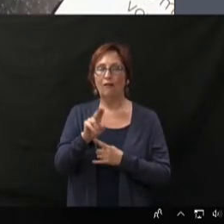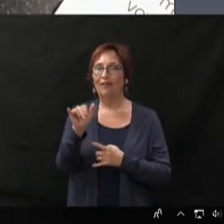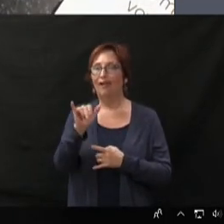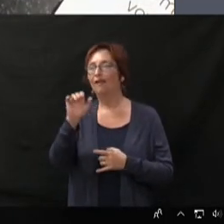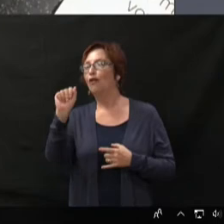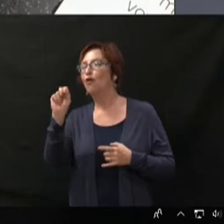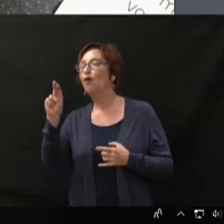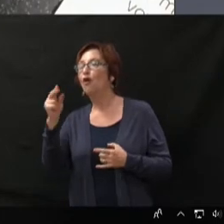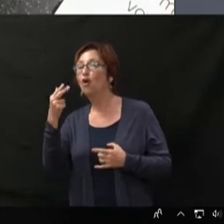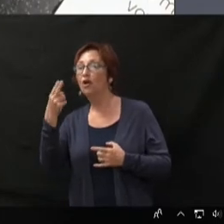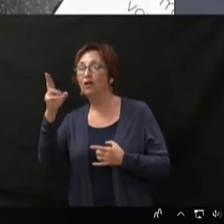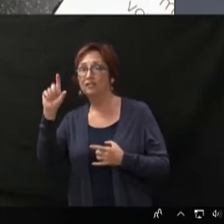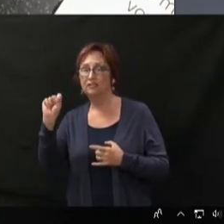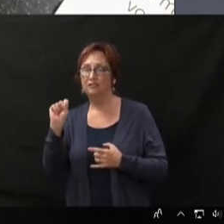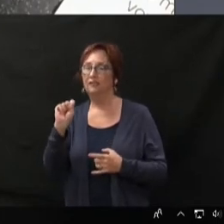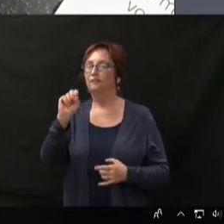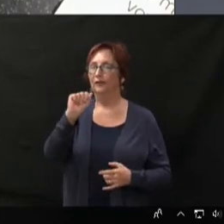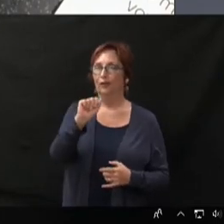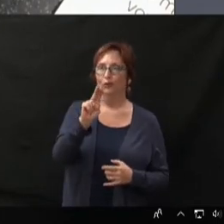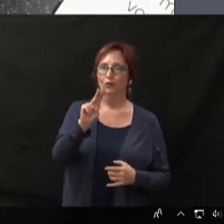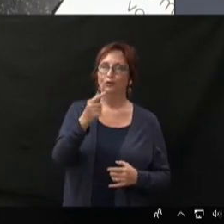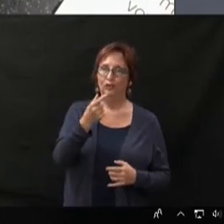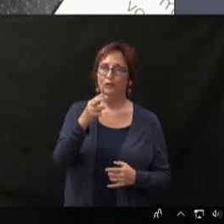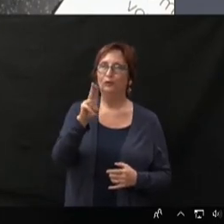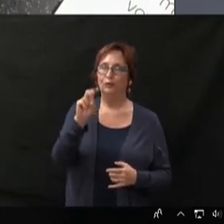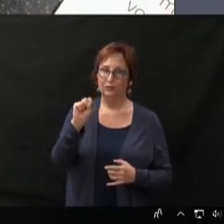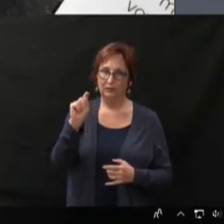a auditory drill.